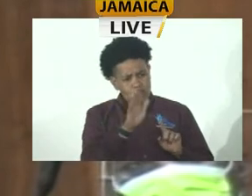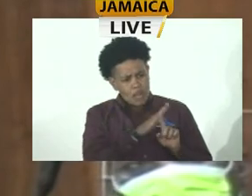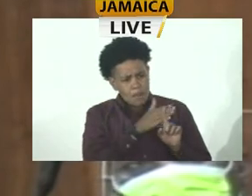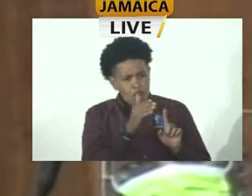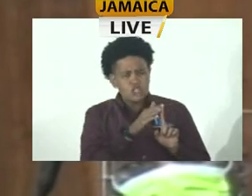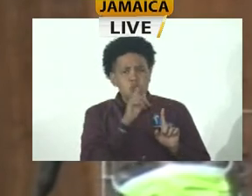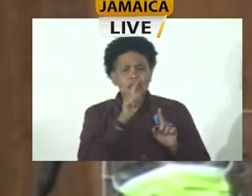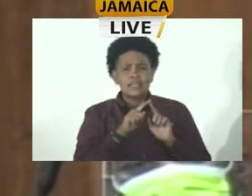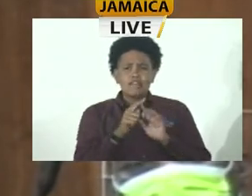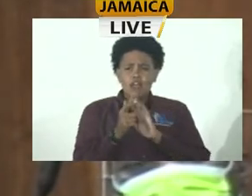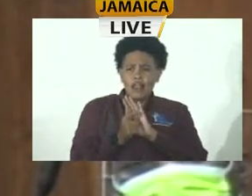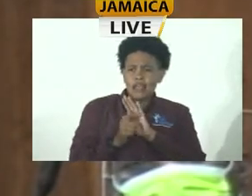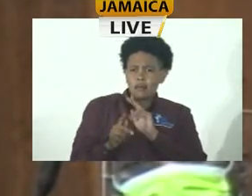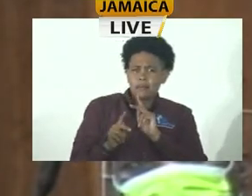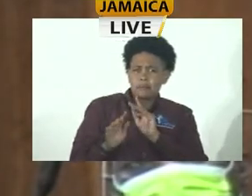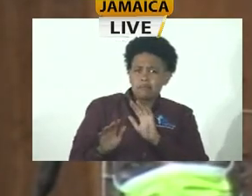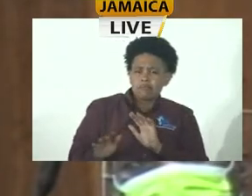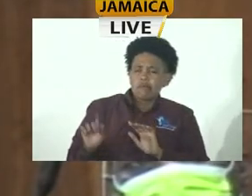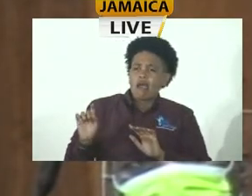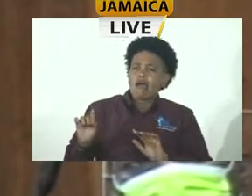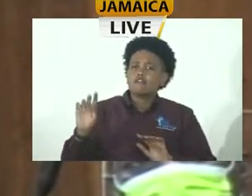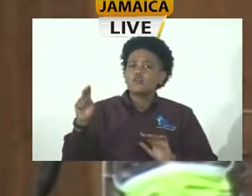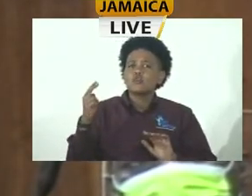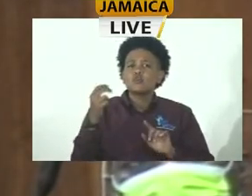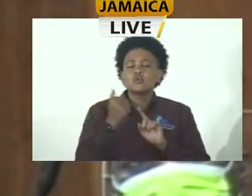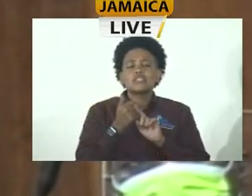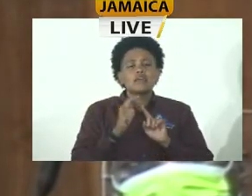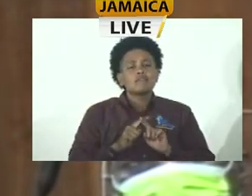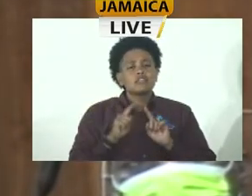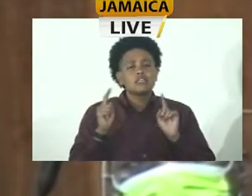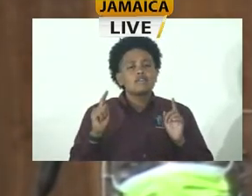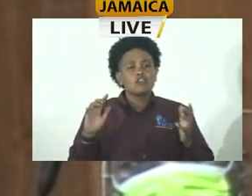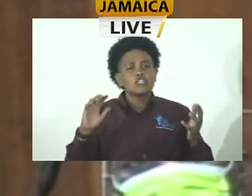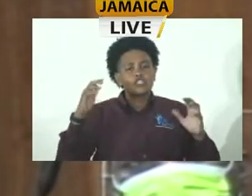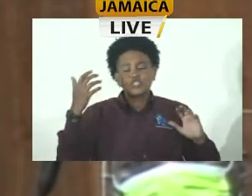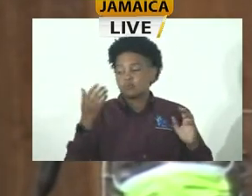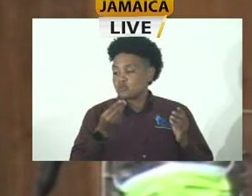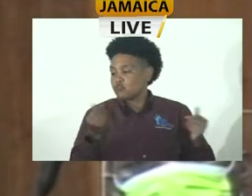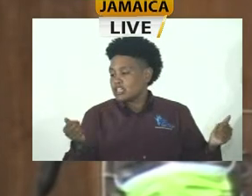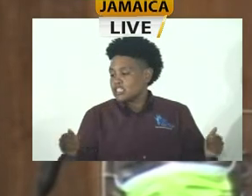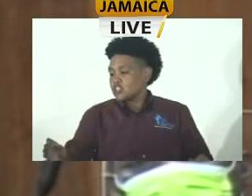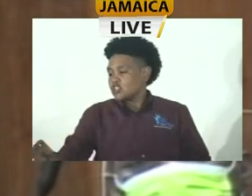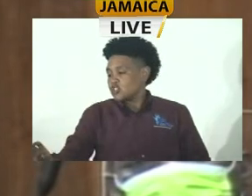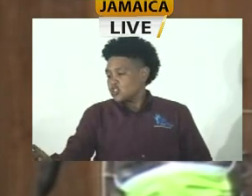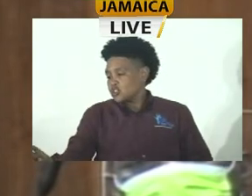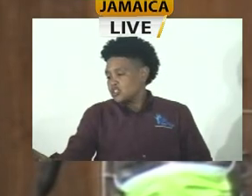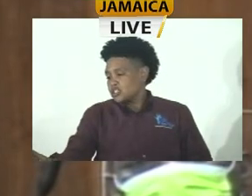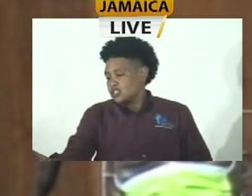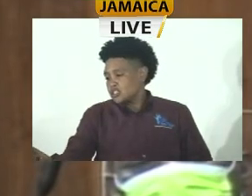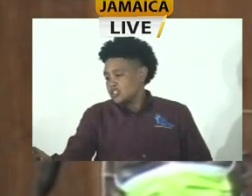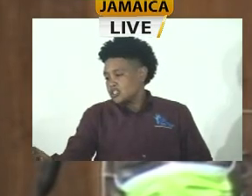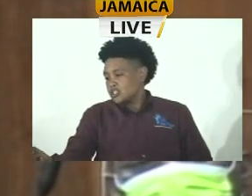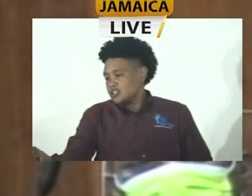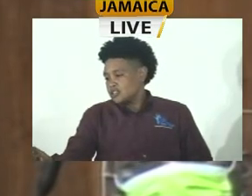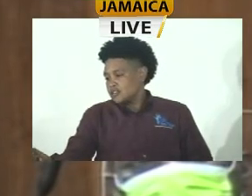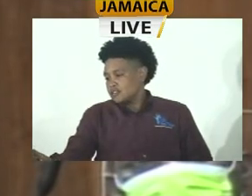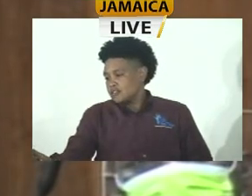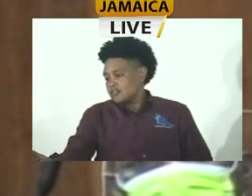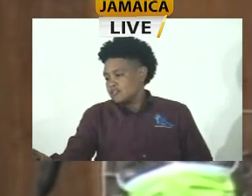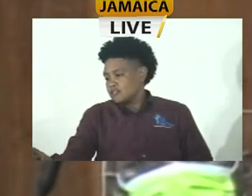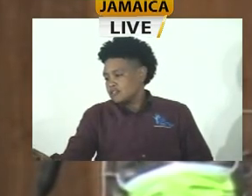litigants that they have to use alternative dispute resolutions in other words madam speaker